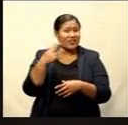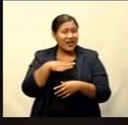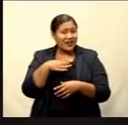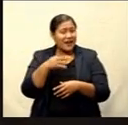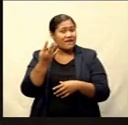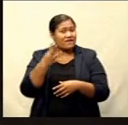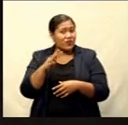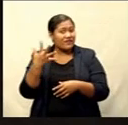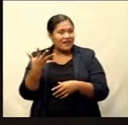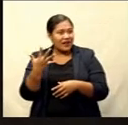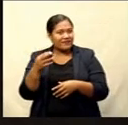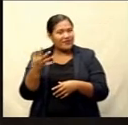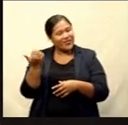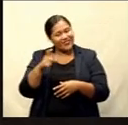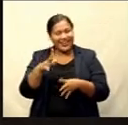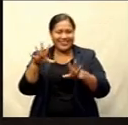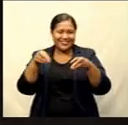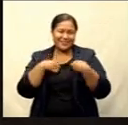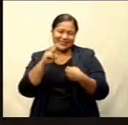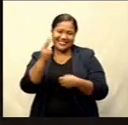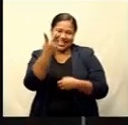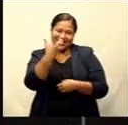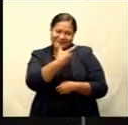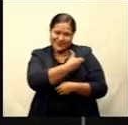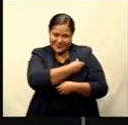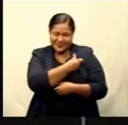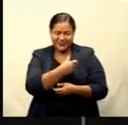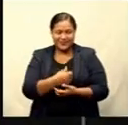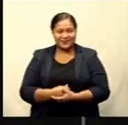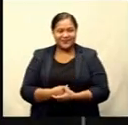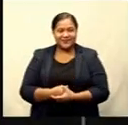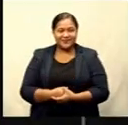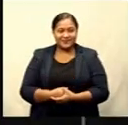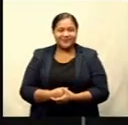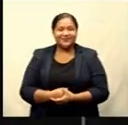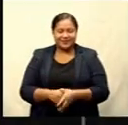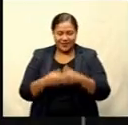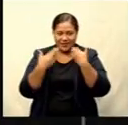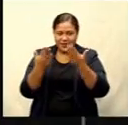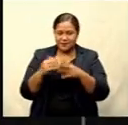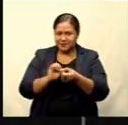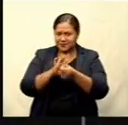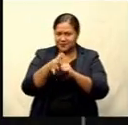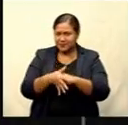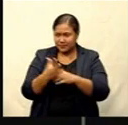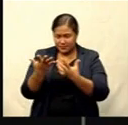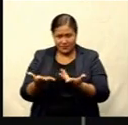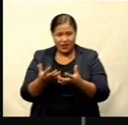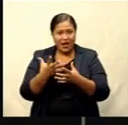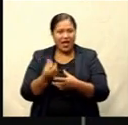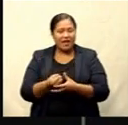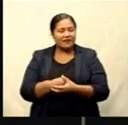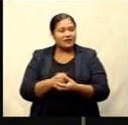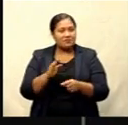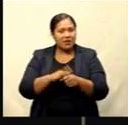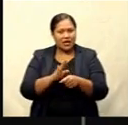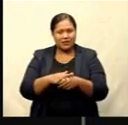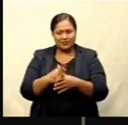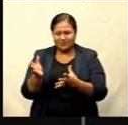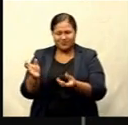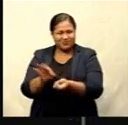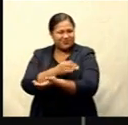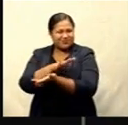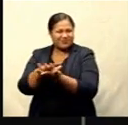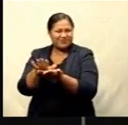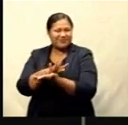43,345 have received their second dose. Edwin. Naka Kelly. The COVID-19 pandemic has caused global disruption